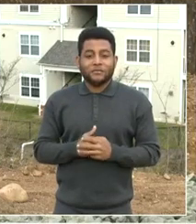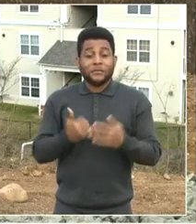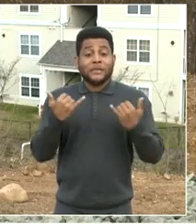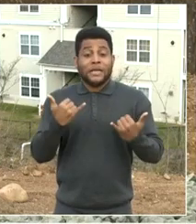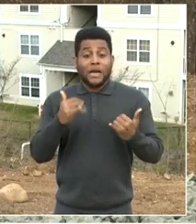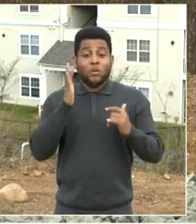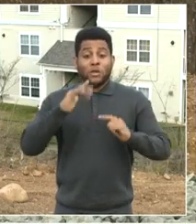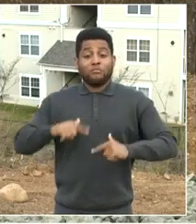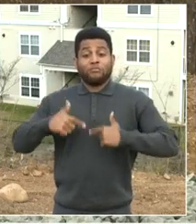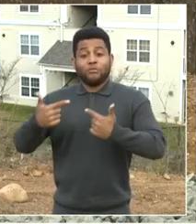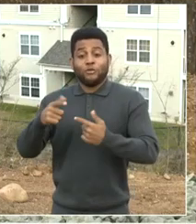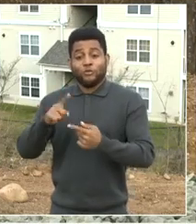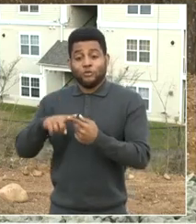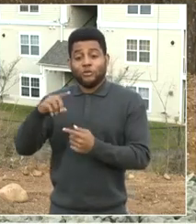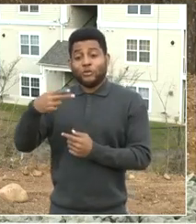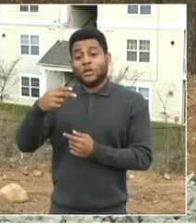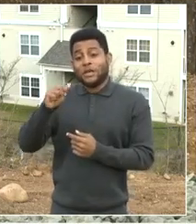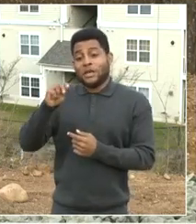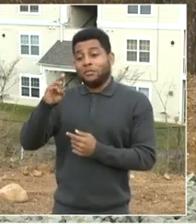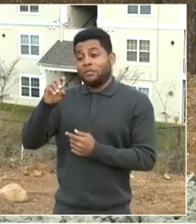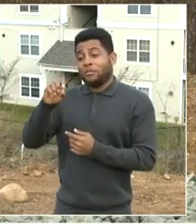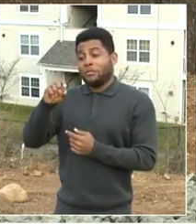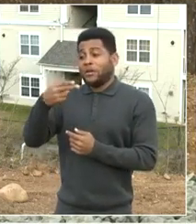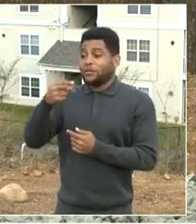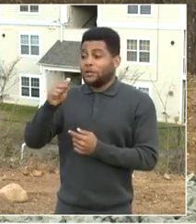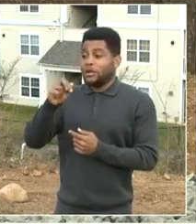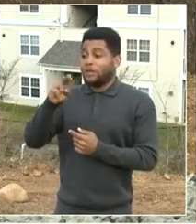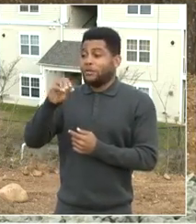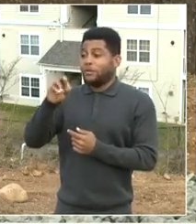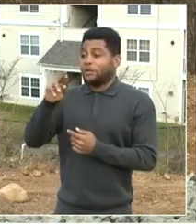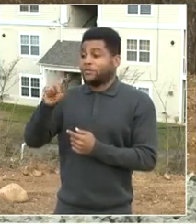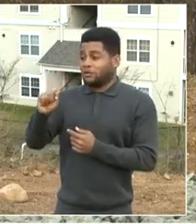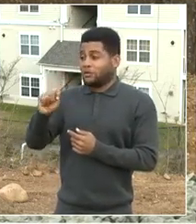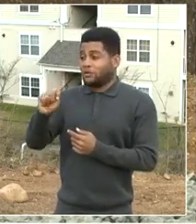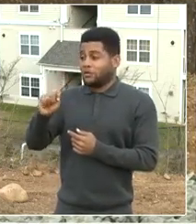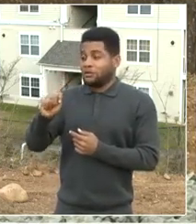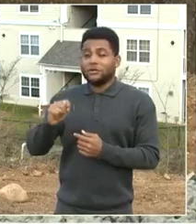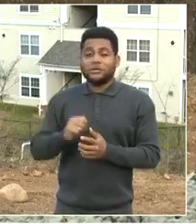of DHCD, and I'll introduce him now.